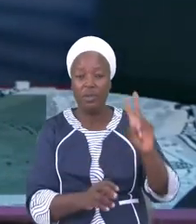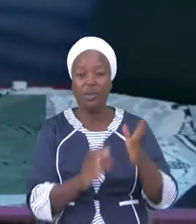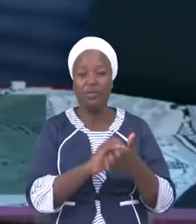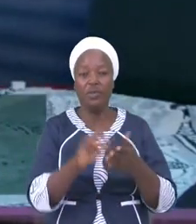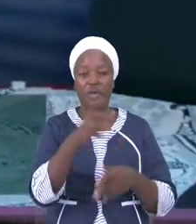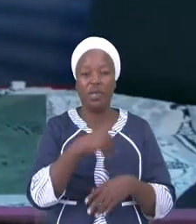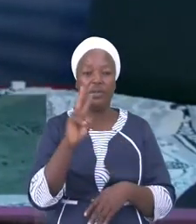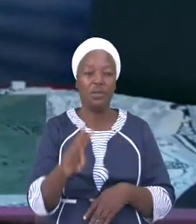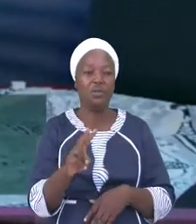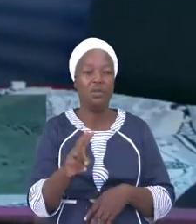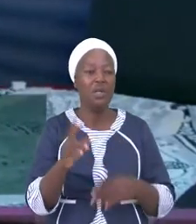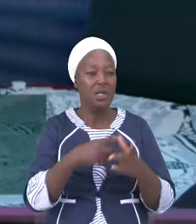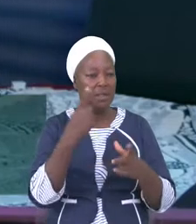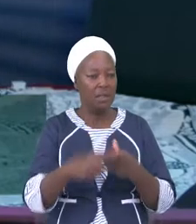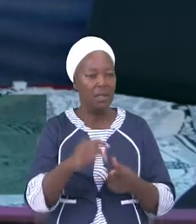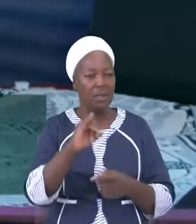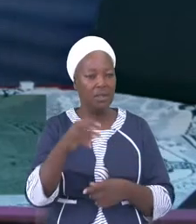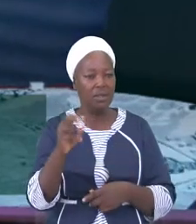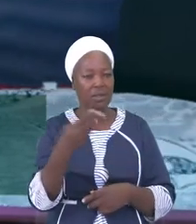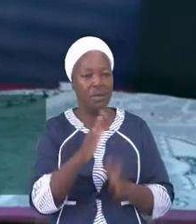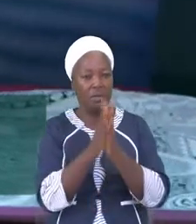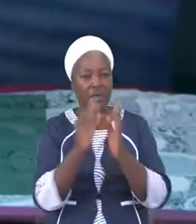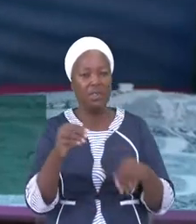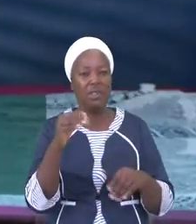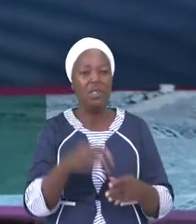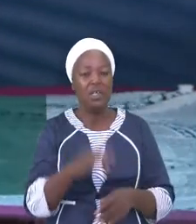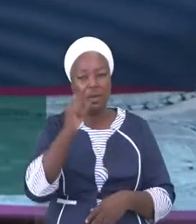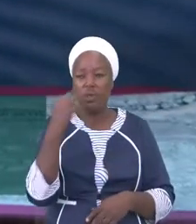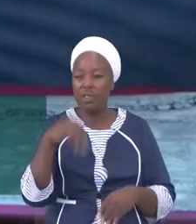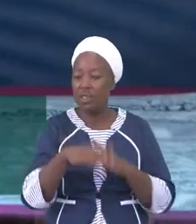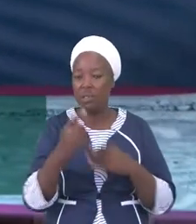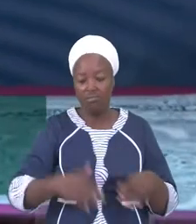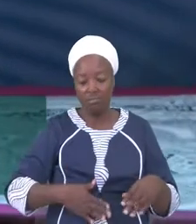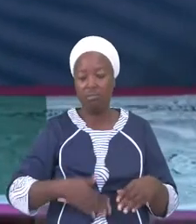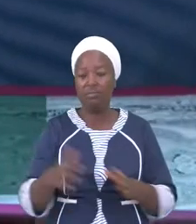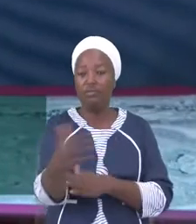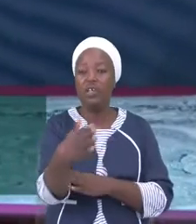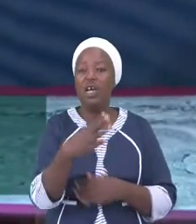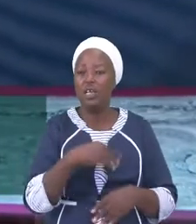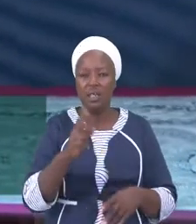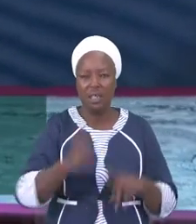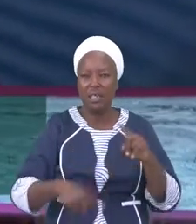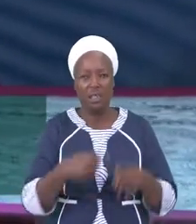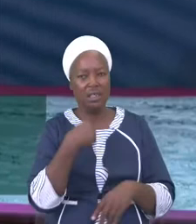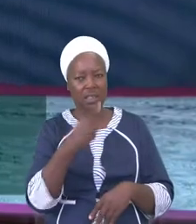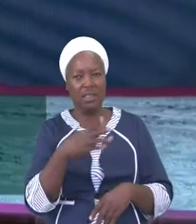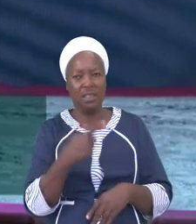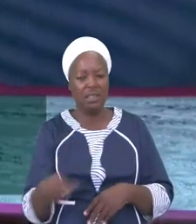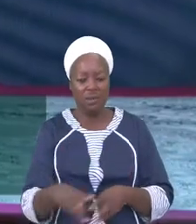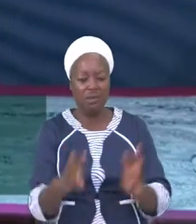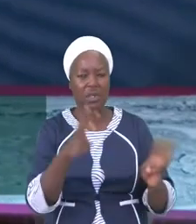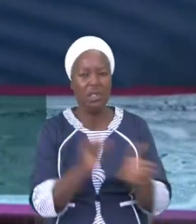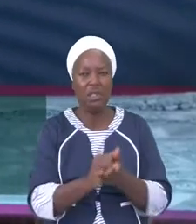Jonah prayed. It was in the whale's belly. You couldn't tell the direction it